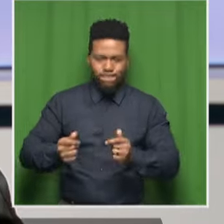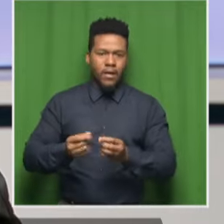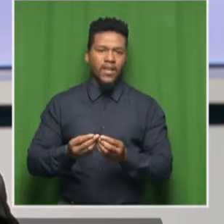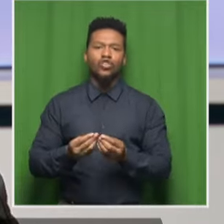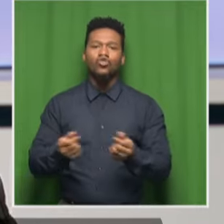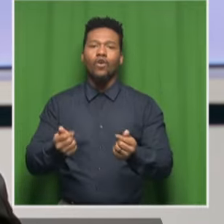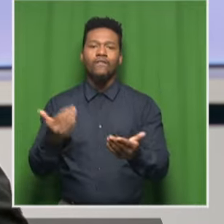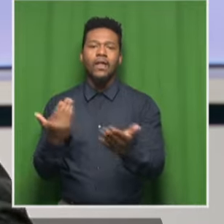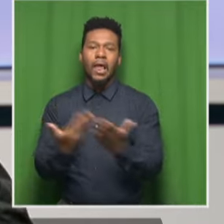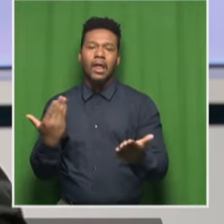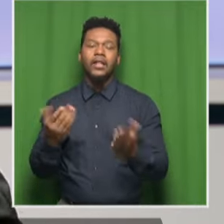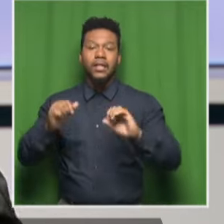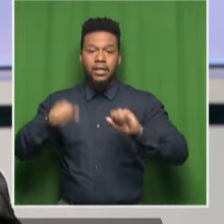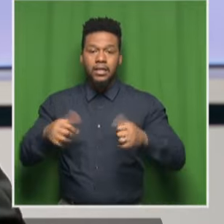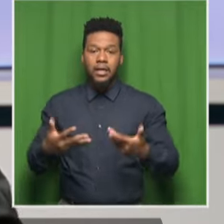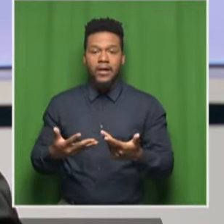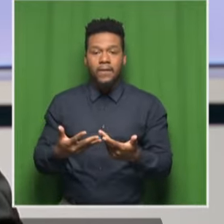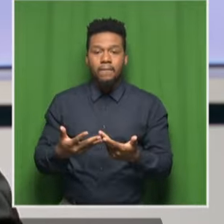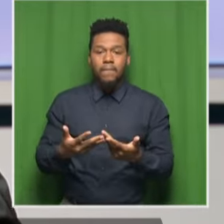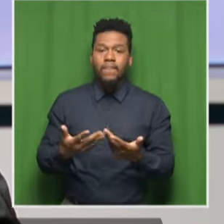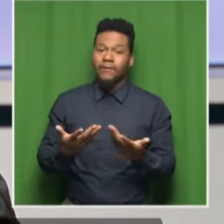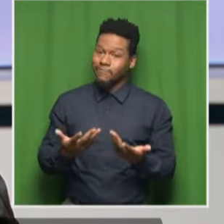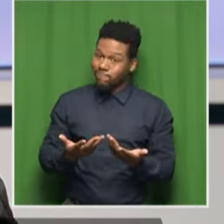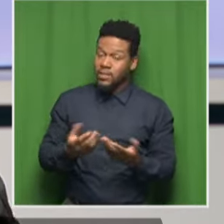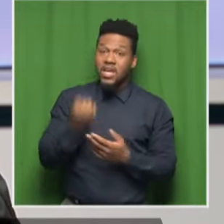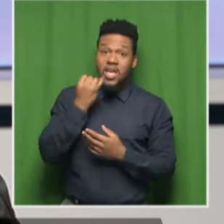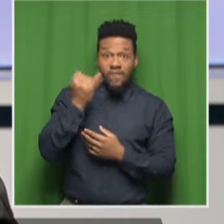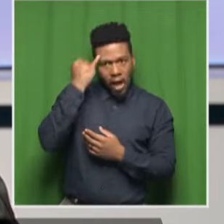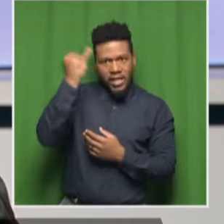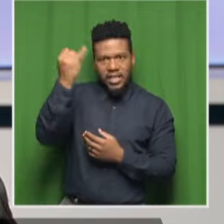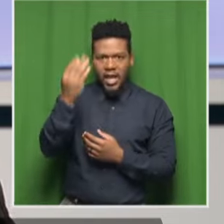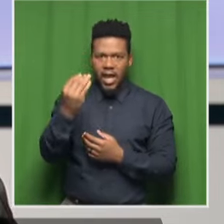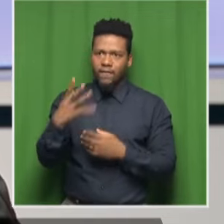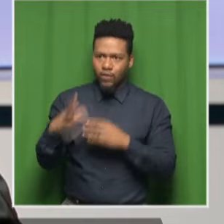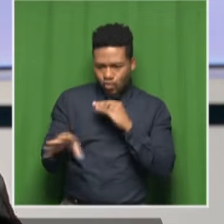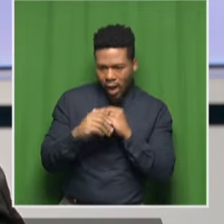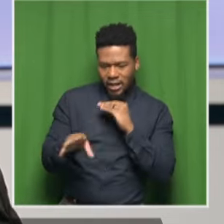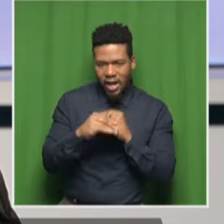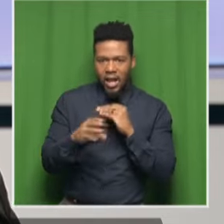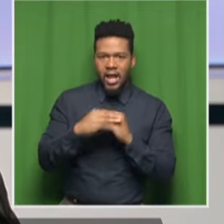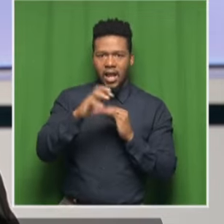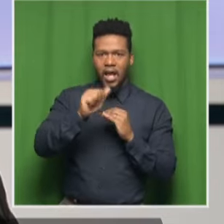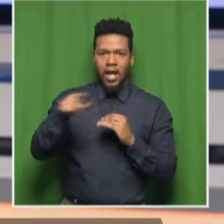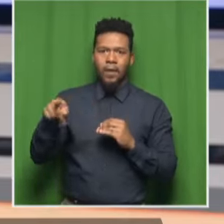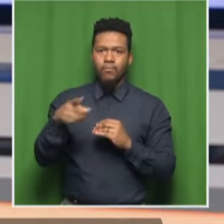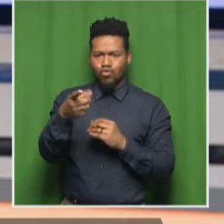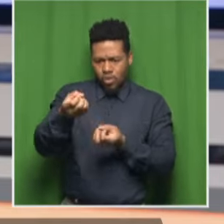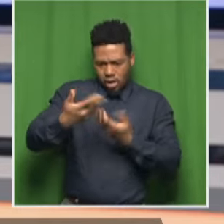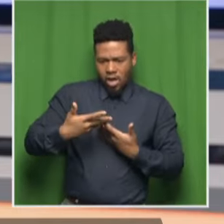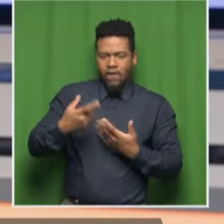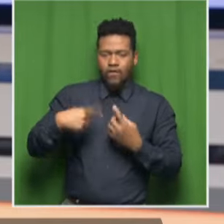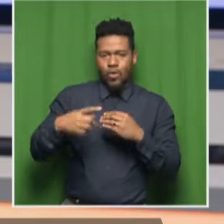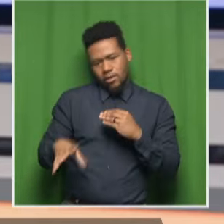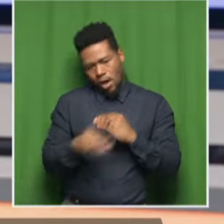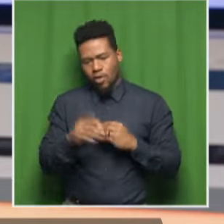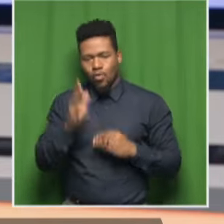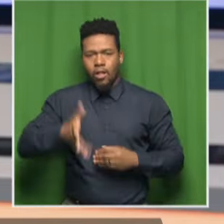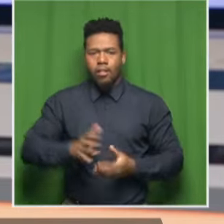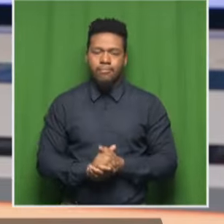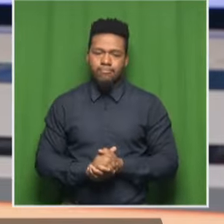maybe you found a bug, maybe you have an idea about how to make the app better, we see it immediately and we act accordingly. I'm just looking at this initiative